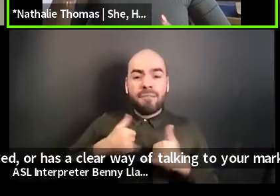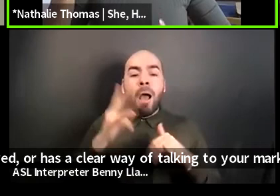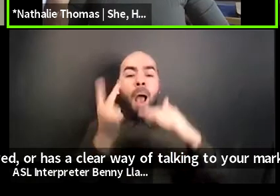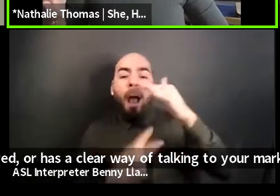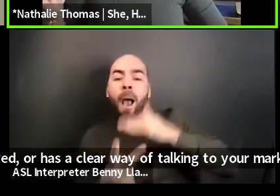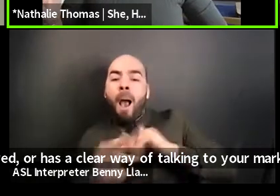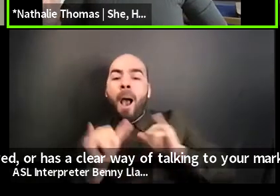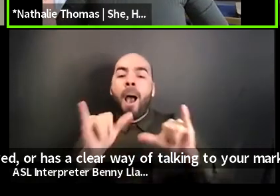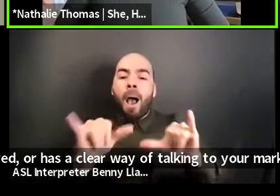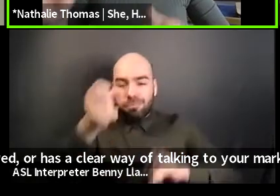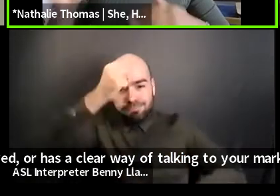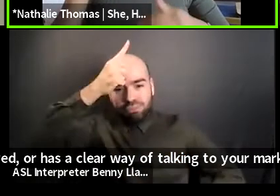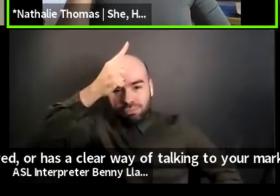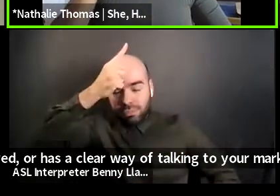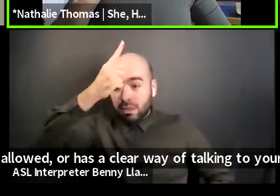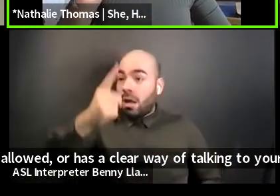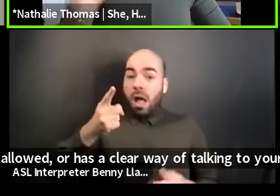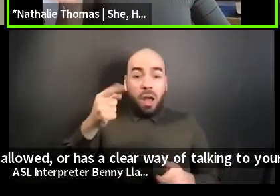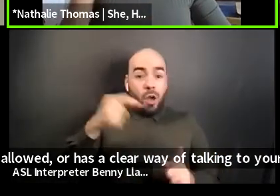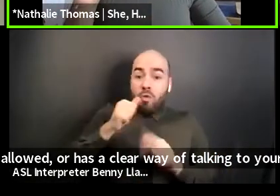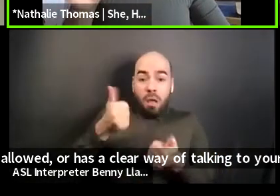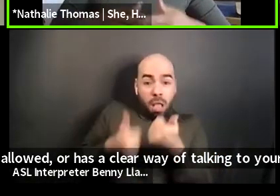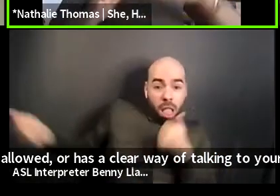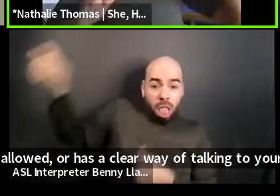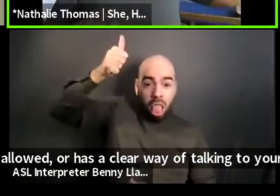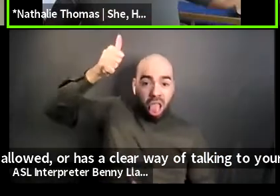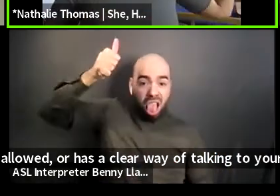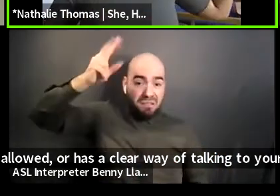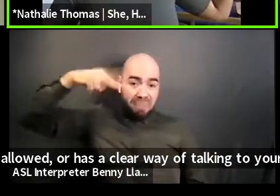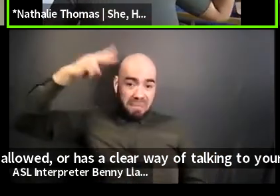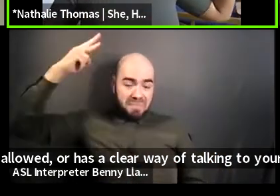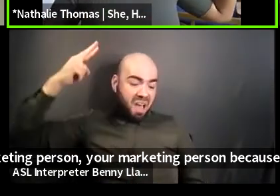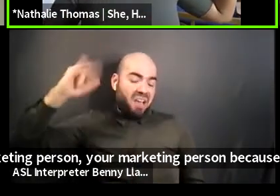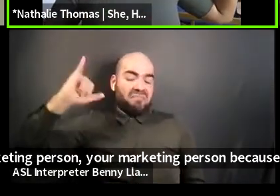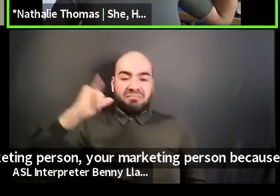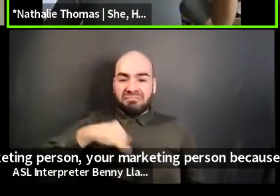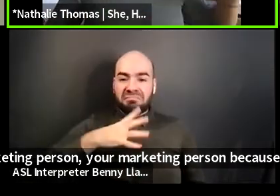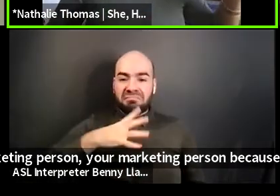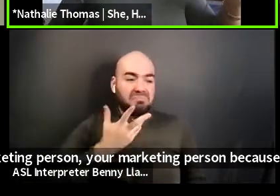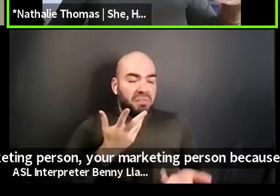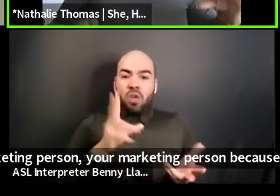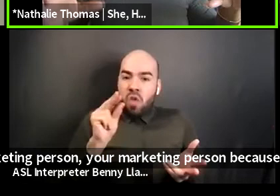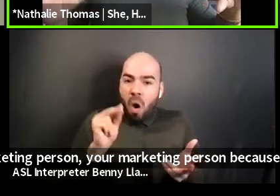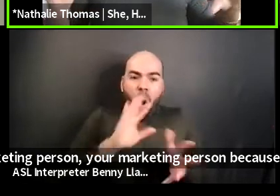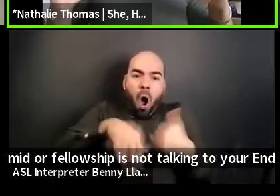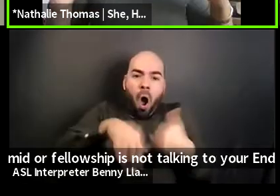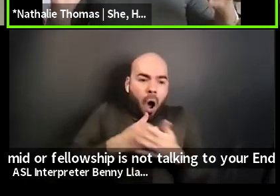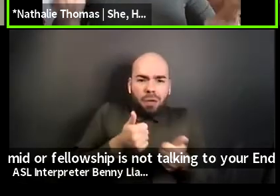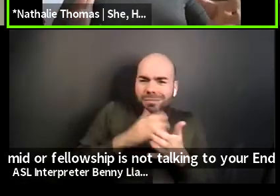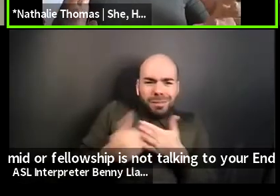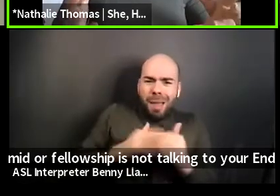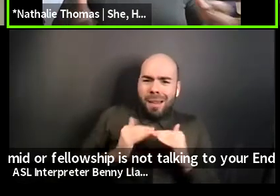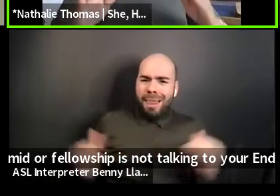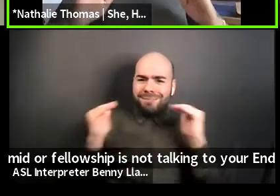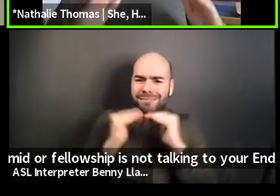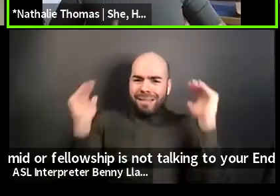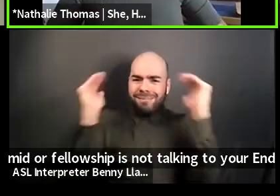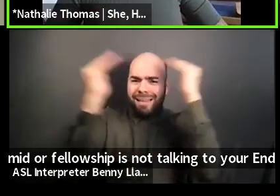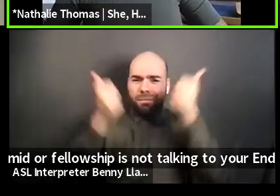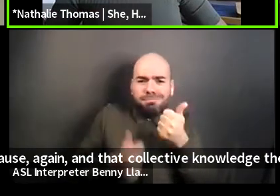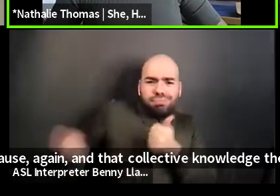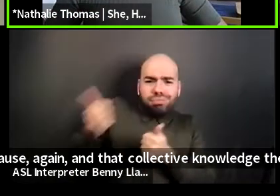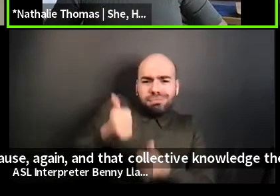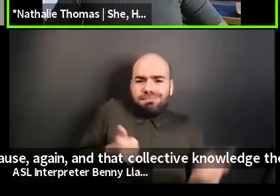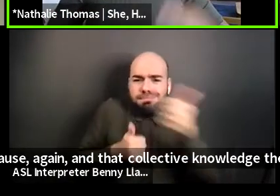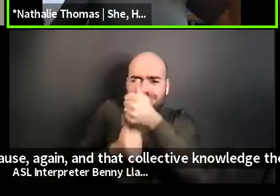person because their mid or fellowship is not talking to your ED. Because again, in that collective knowledge, there's a